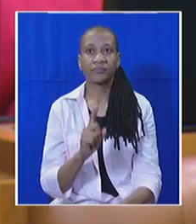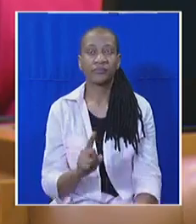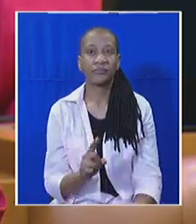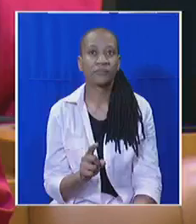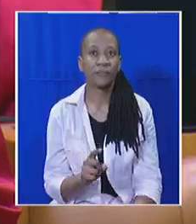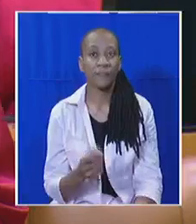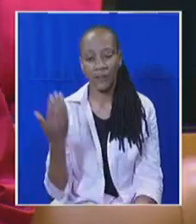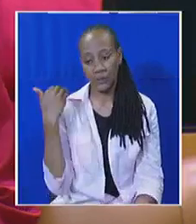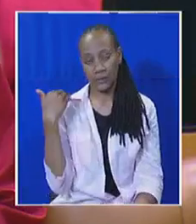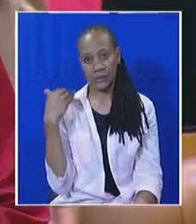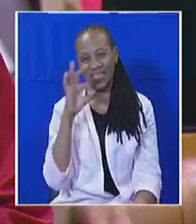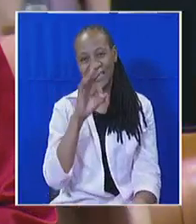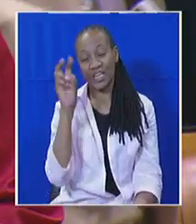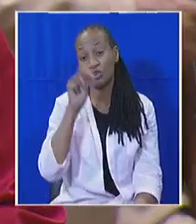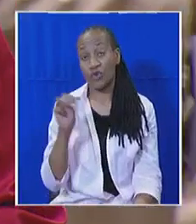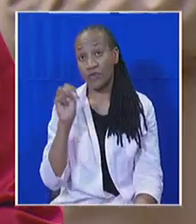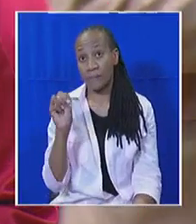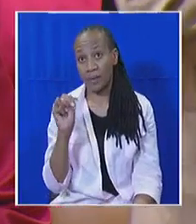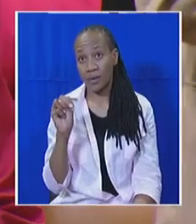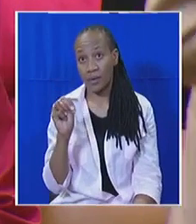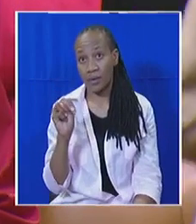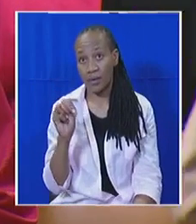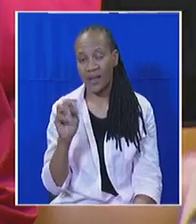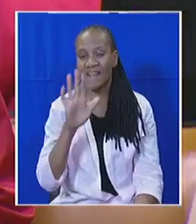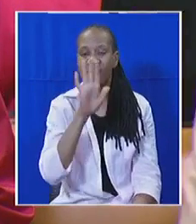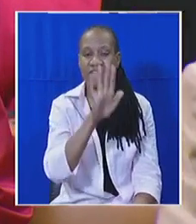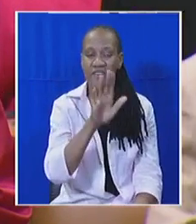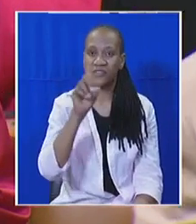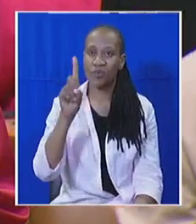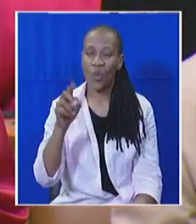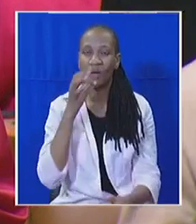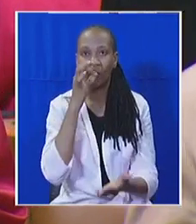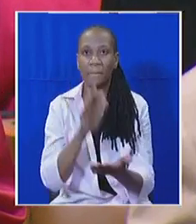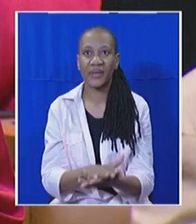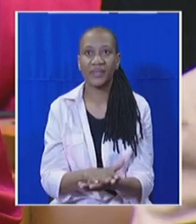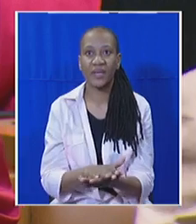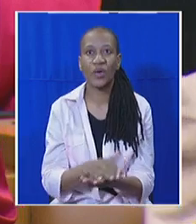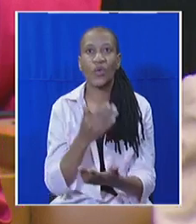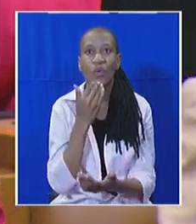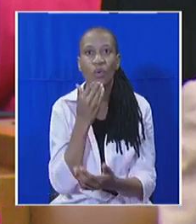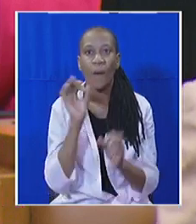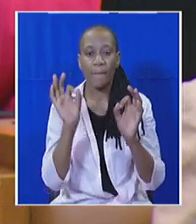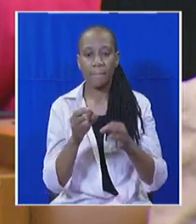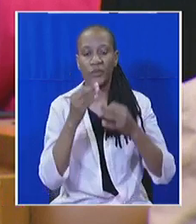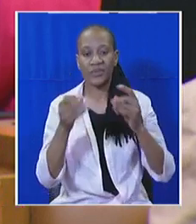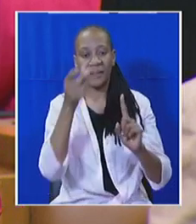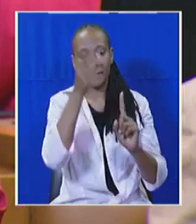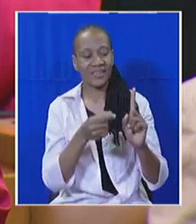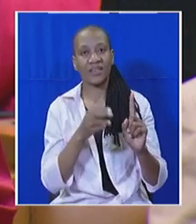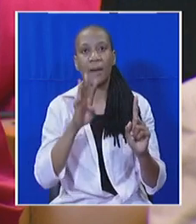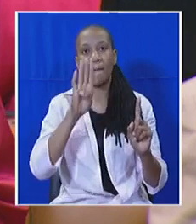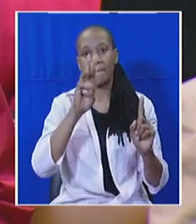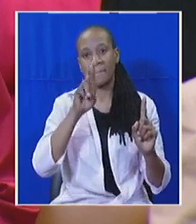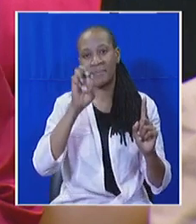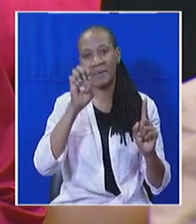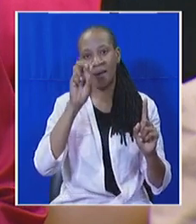notes that yesterday, the 3rd of November, marked the 51st birthday of the late South African music icon Brenda Fassie. Further